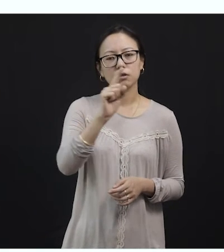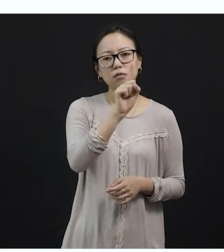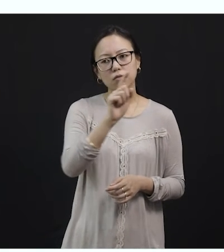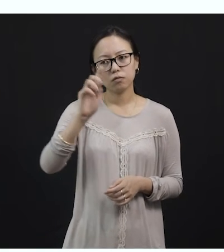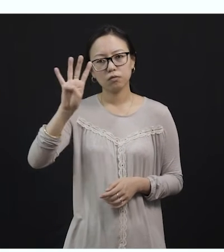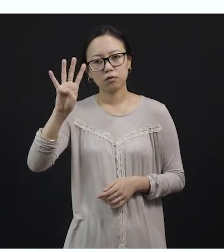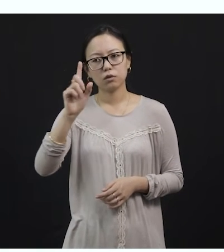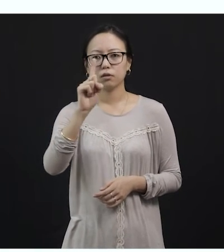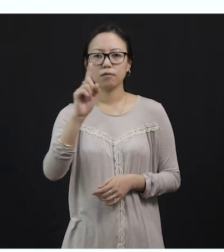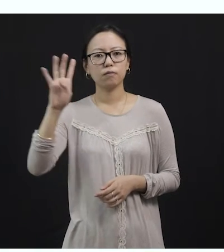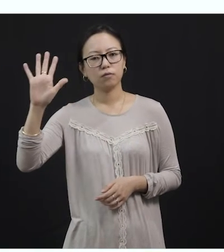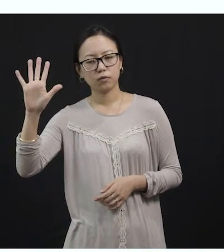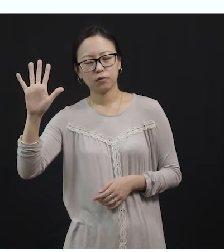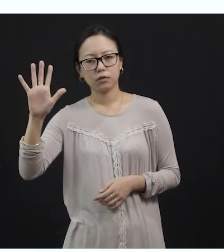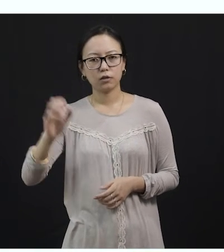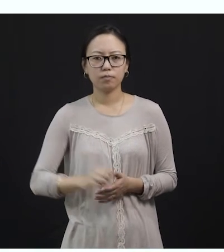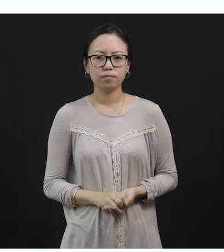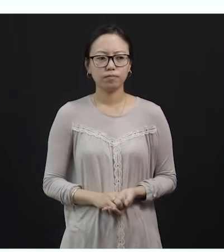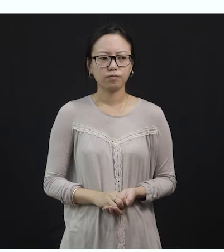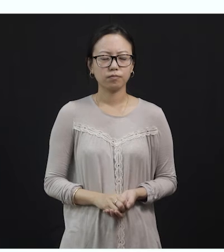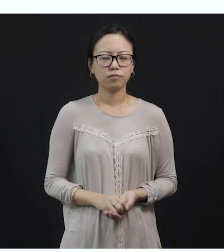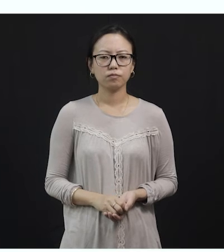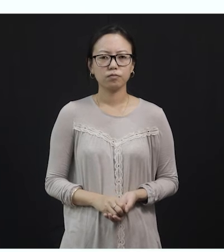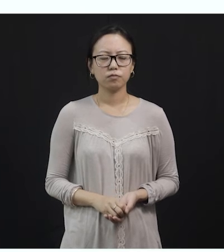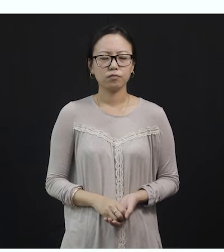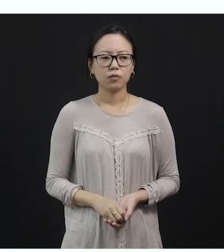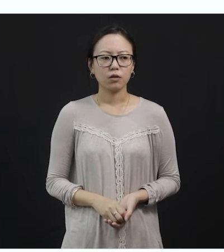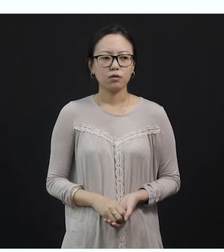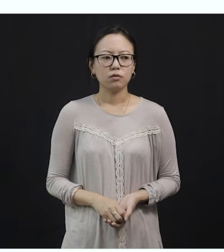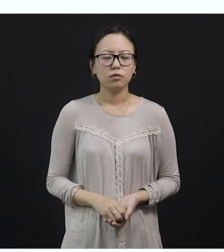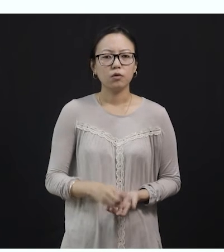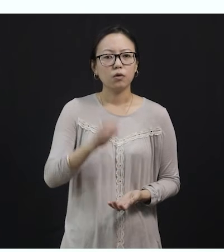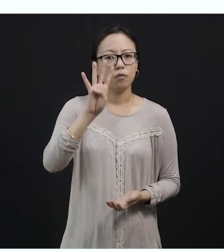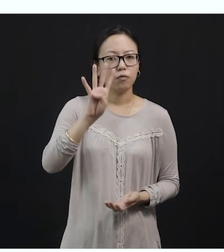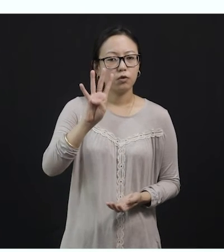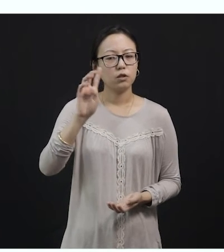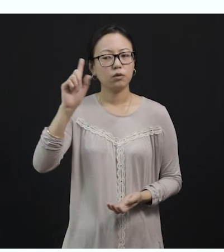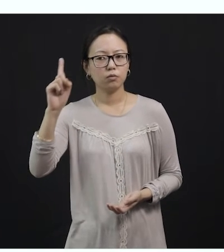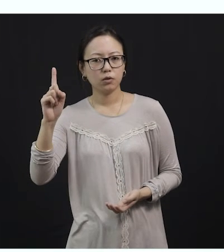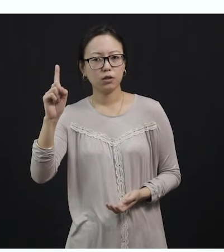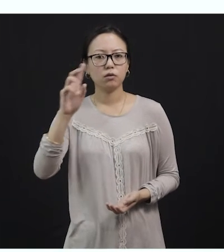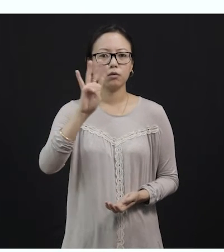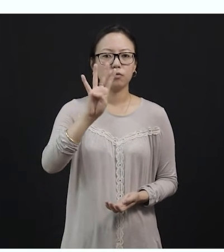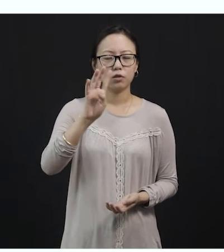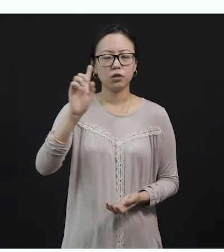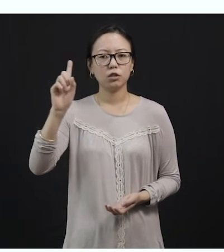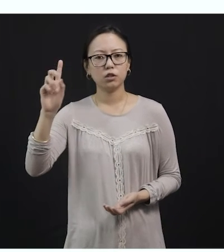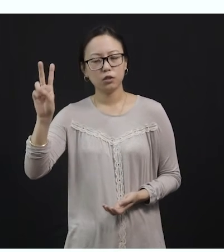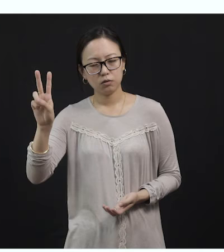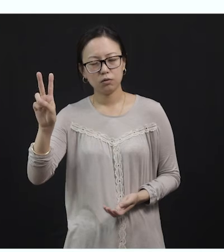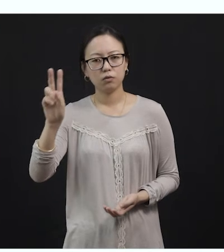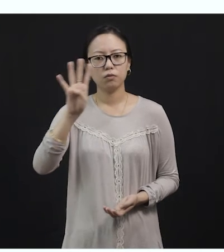for 43, you start counting from 41, all right? 41, 42,